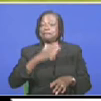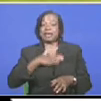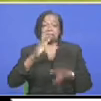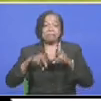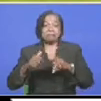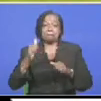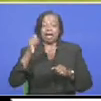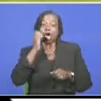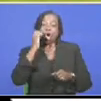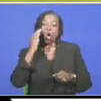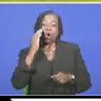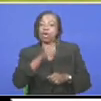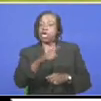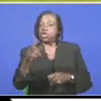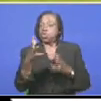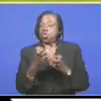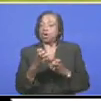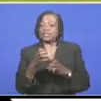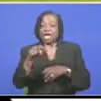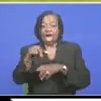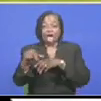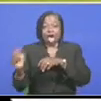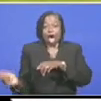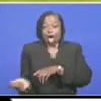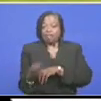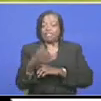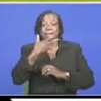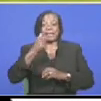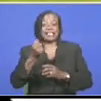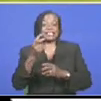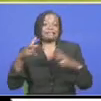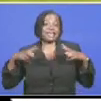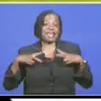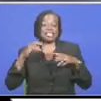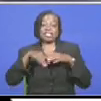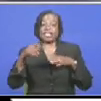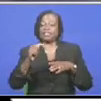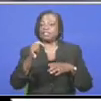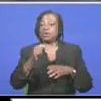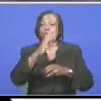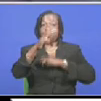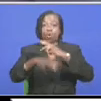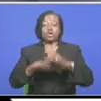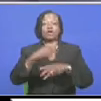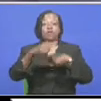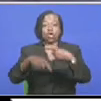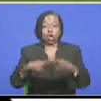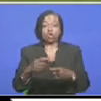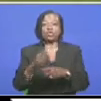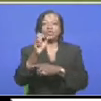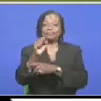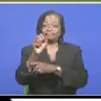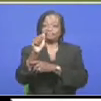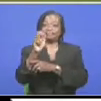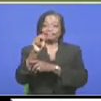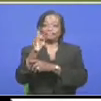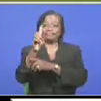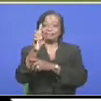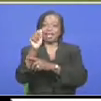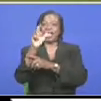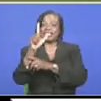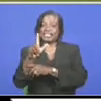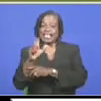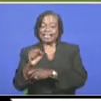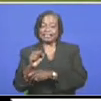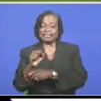home, you know, you want to golf, you want the best vacation in the world, you got to go to Sandals. The course is definitely challenging, but it's